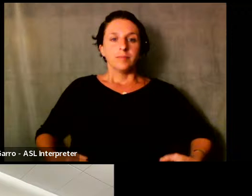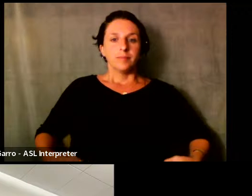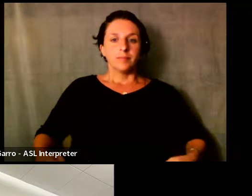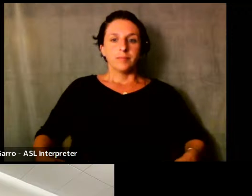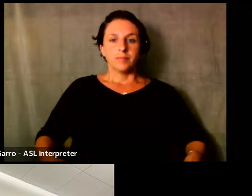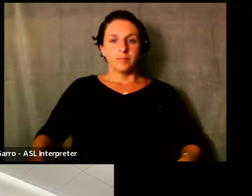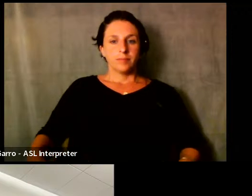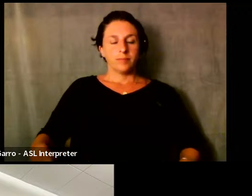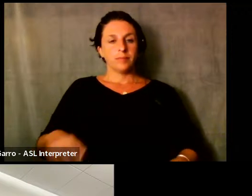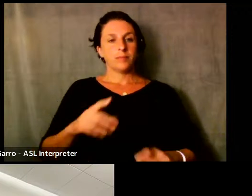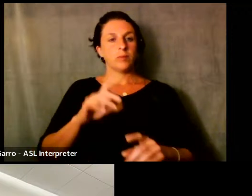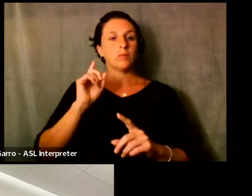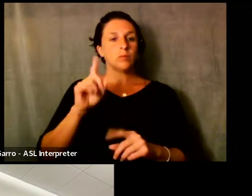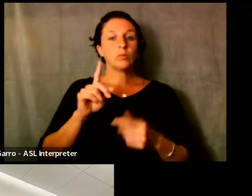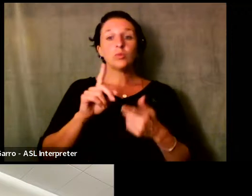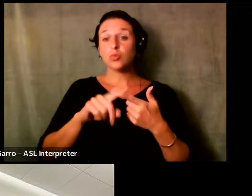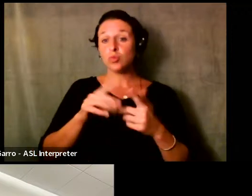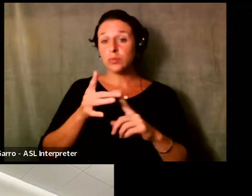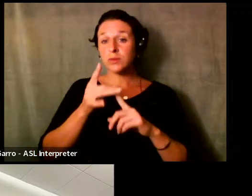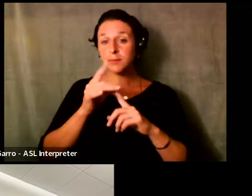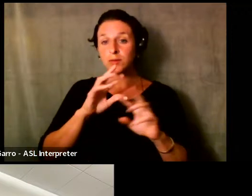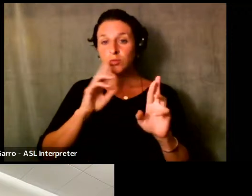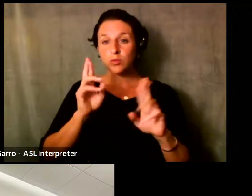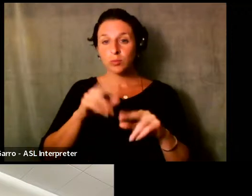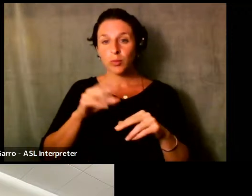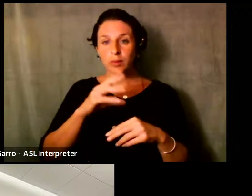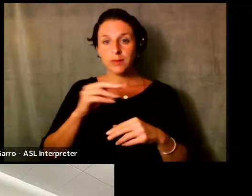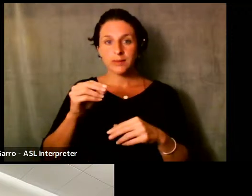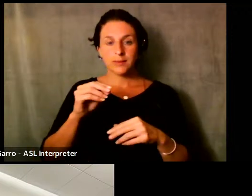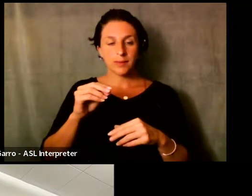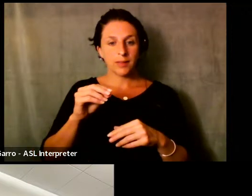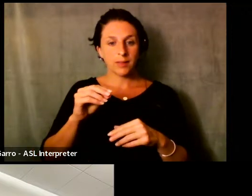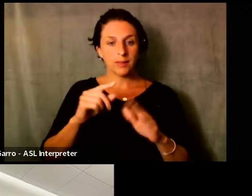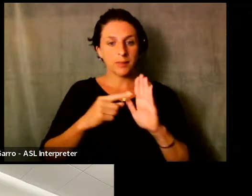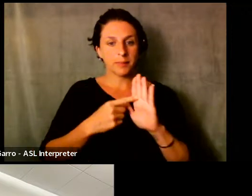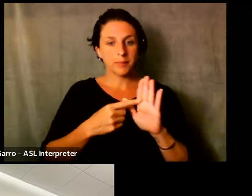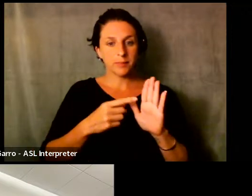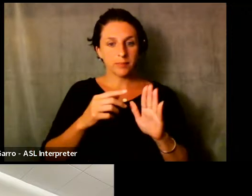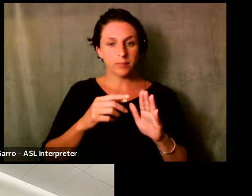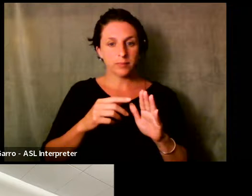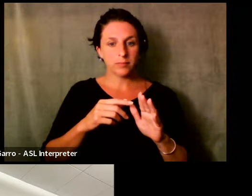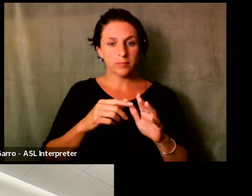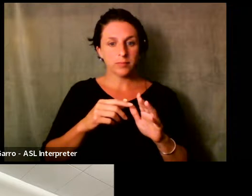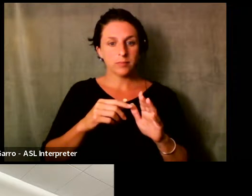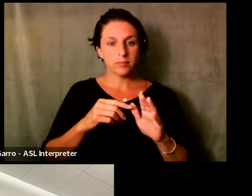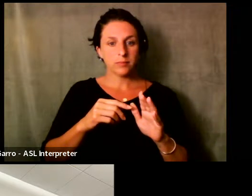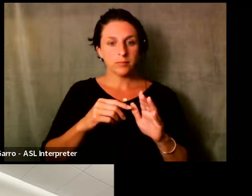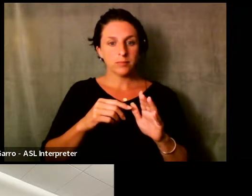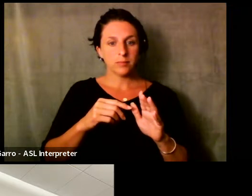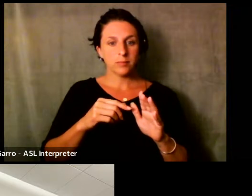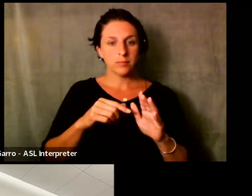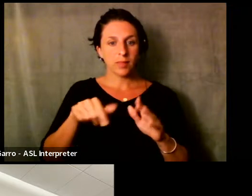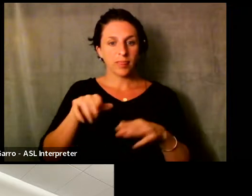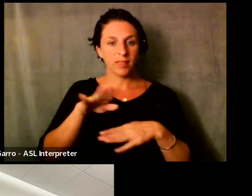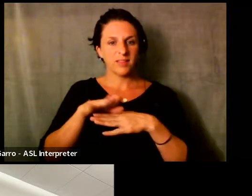Going on to special reports and appearances. Go ahead, Superintendent. Yeah, thank you. This evening, I've